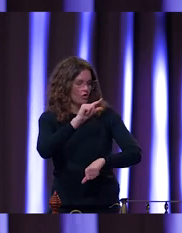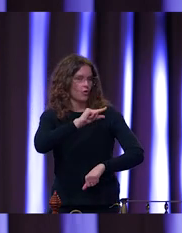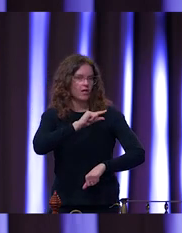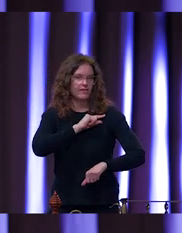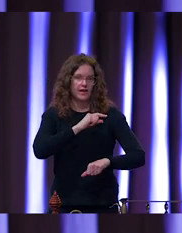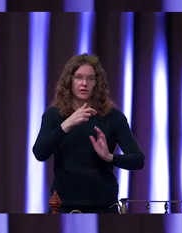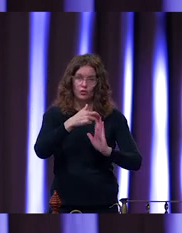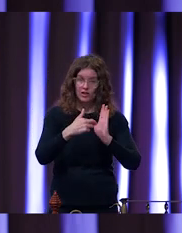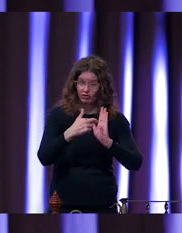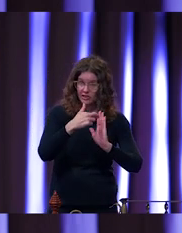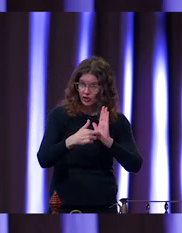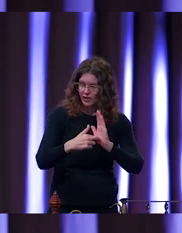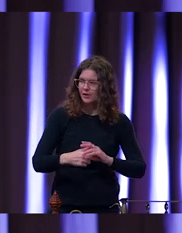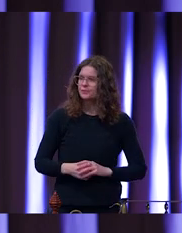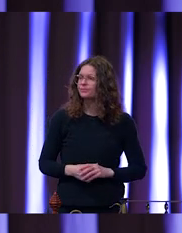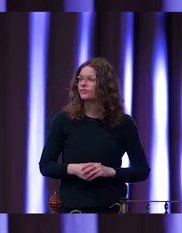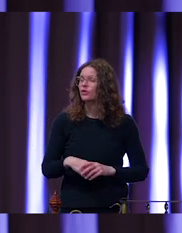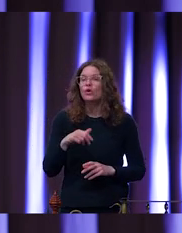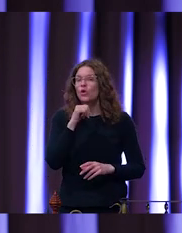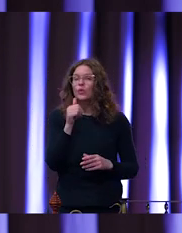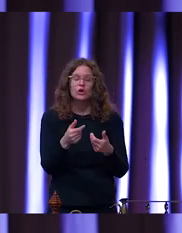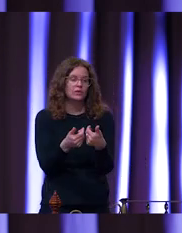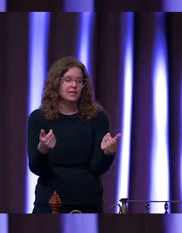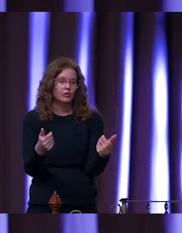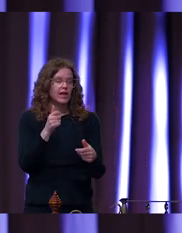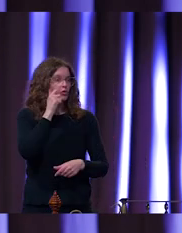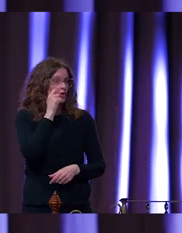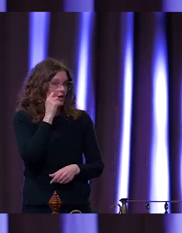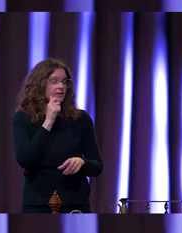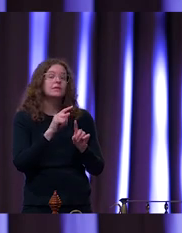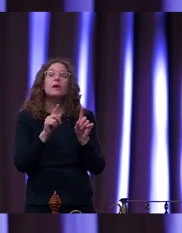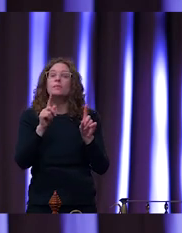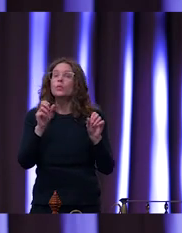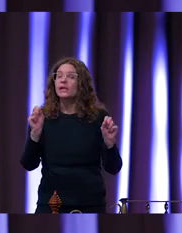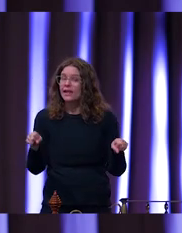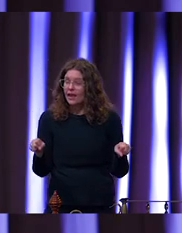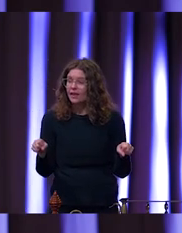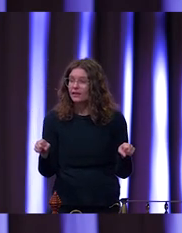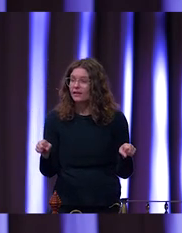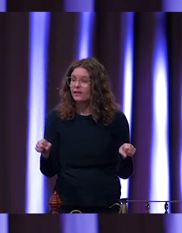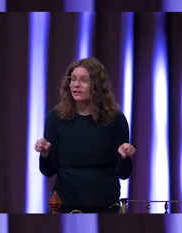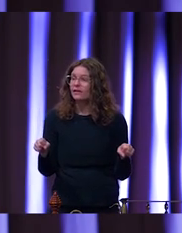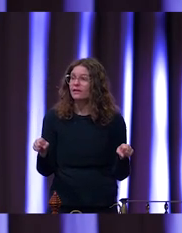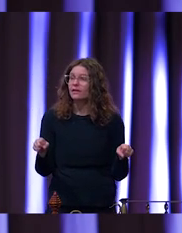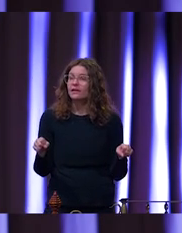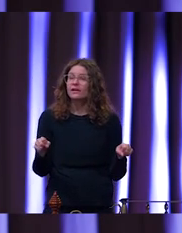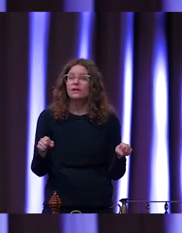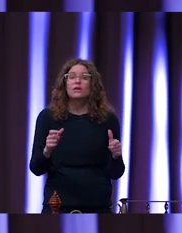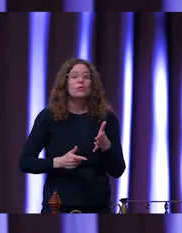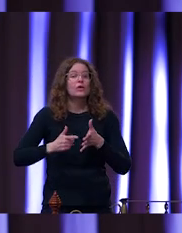right? So we do not make distinctions by race, but we can do other things like prioritize